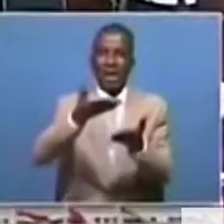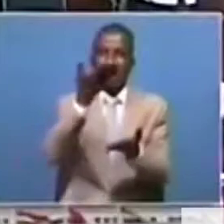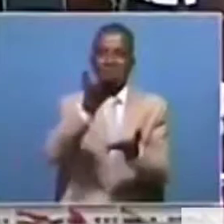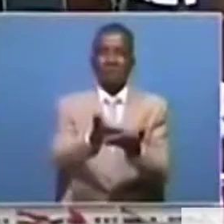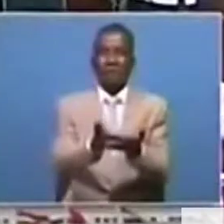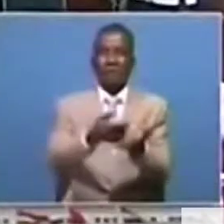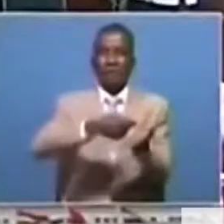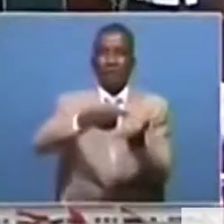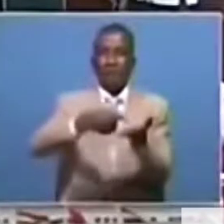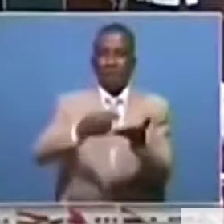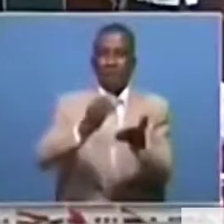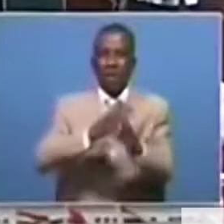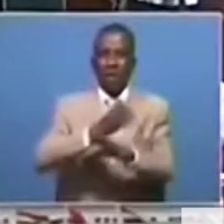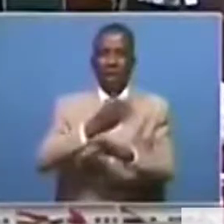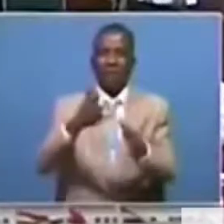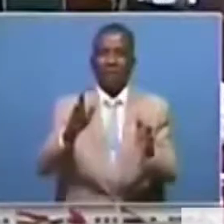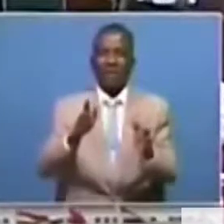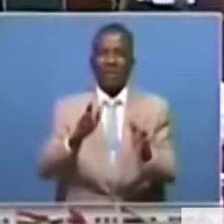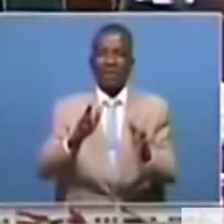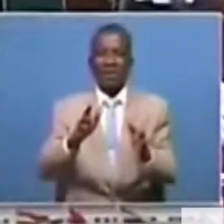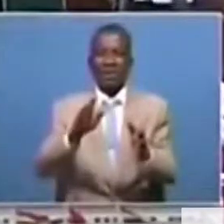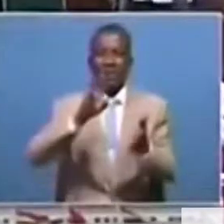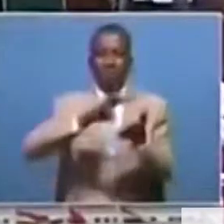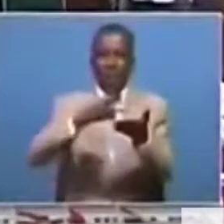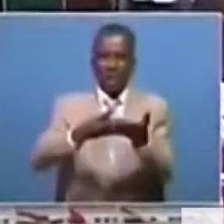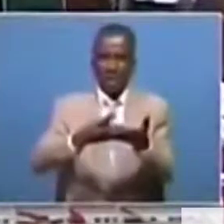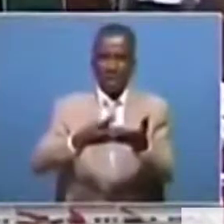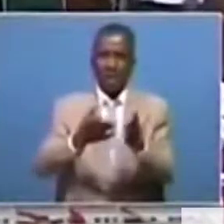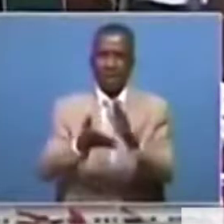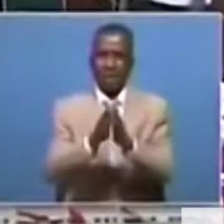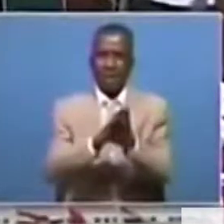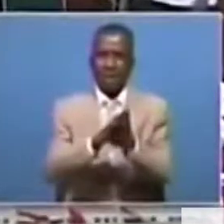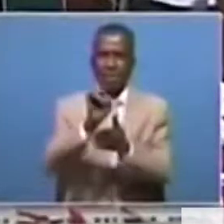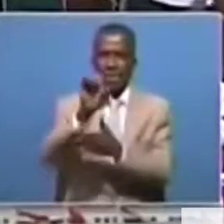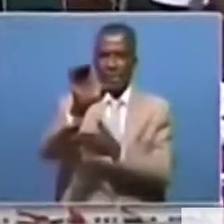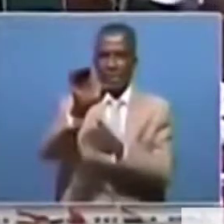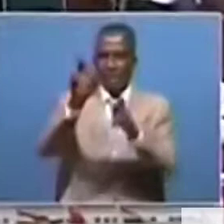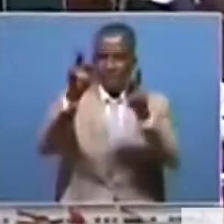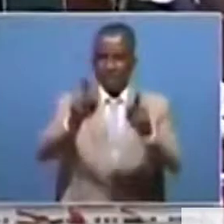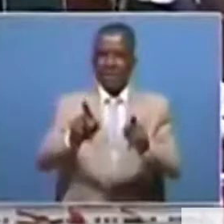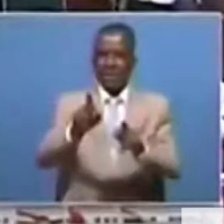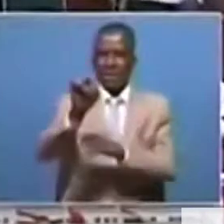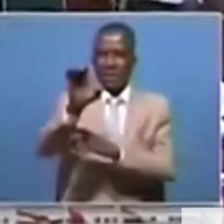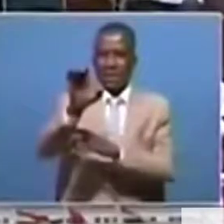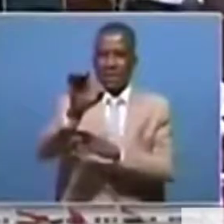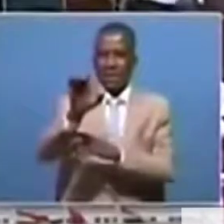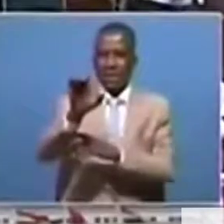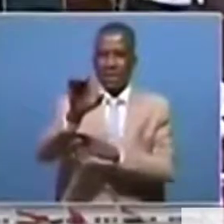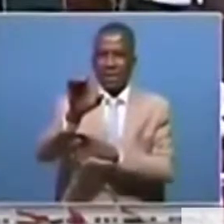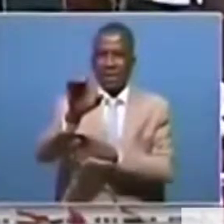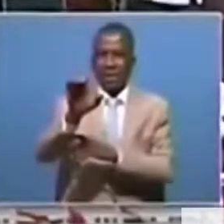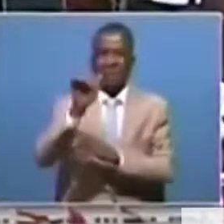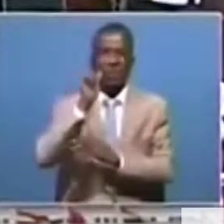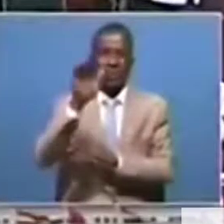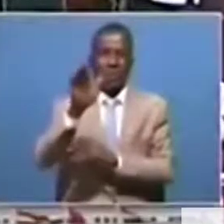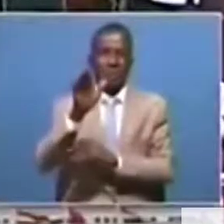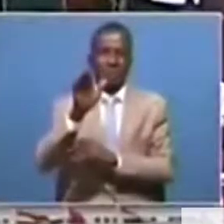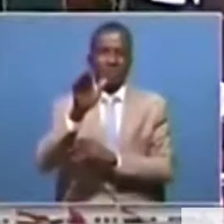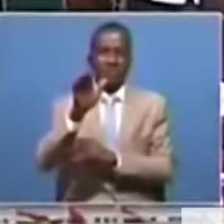filed on the orders of the court. This witness happened to be the chairperson of the first respondent, Mrs. Jane Adokwe